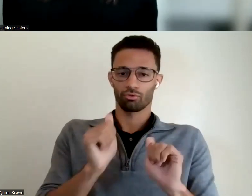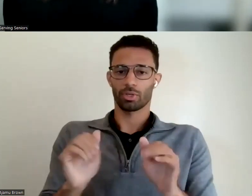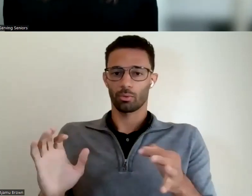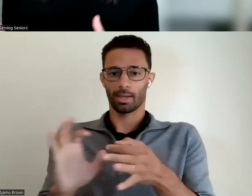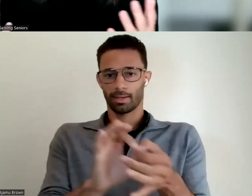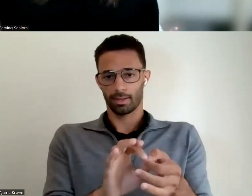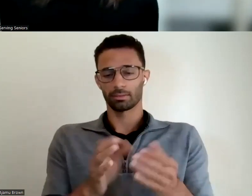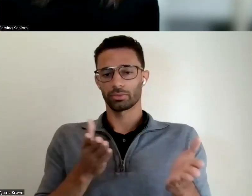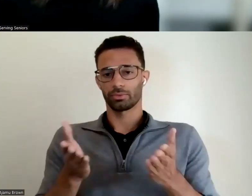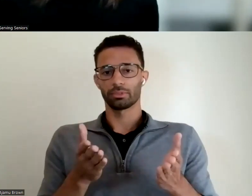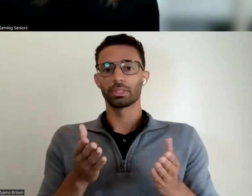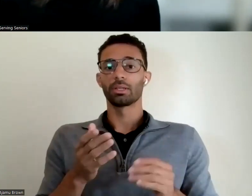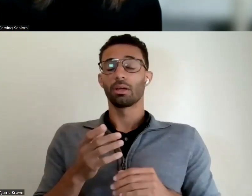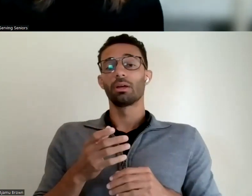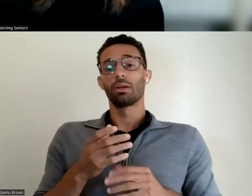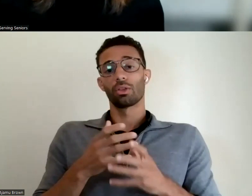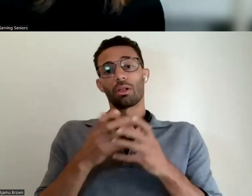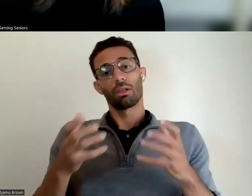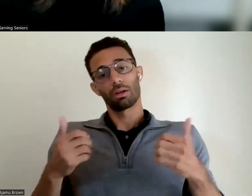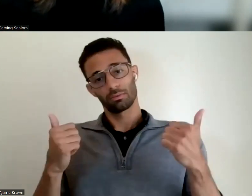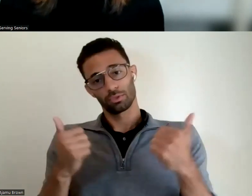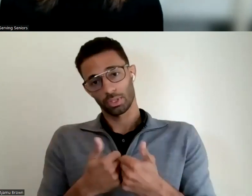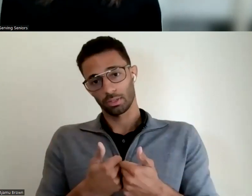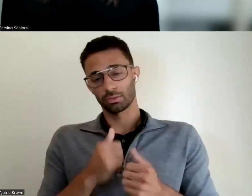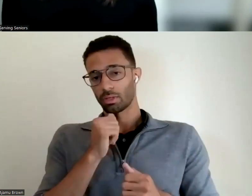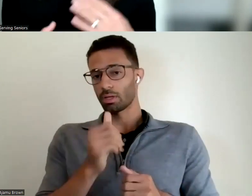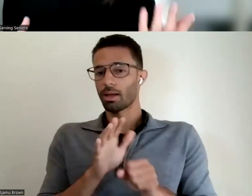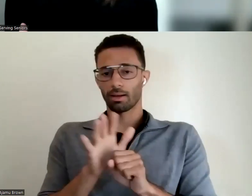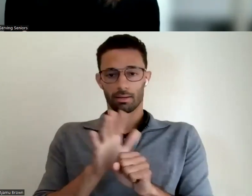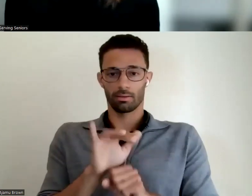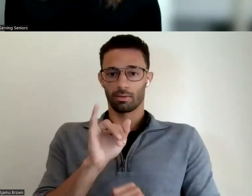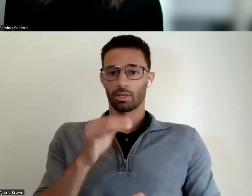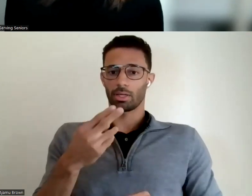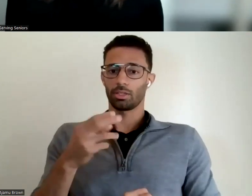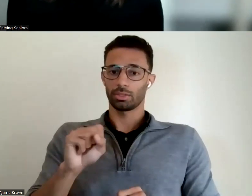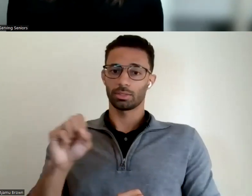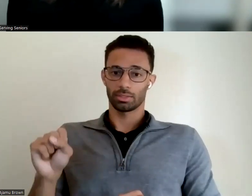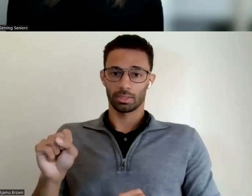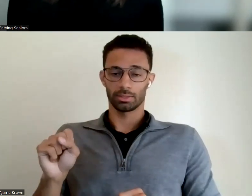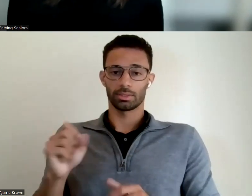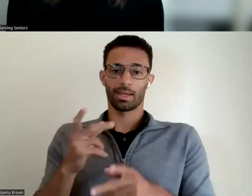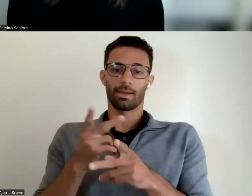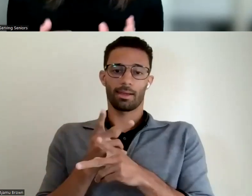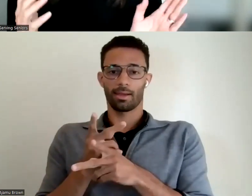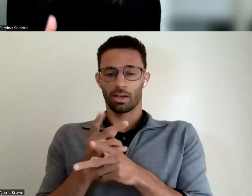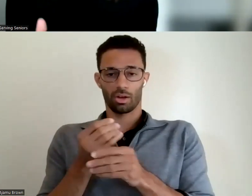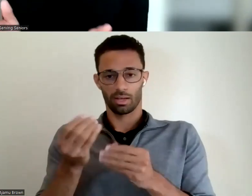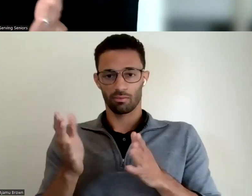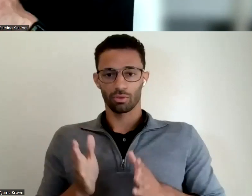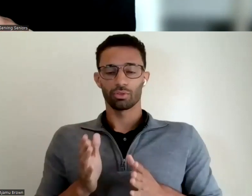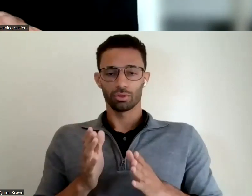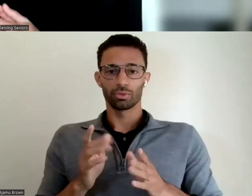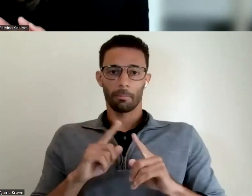know there's a lot of challenges. There's not enough IHSS caregivers right now, but we would certainly help get